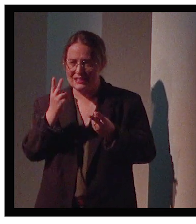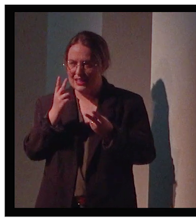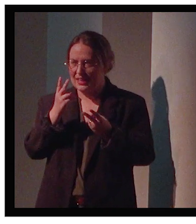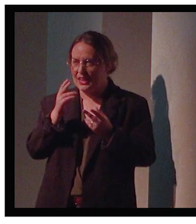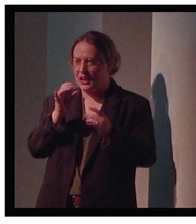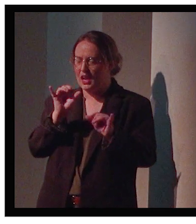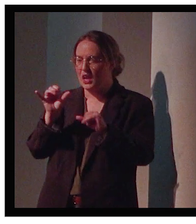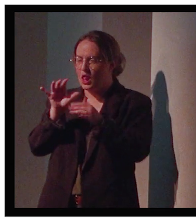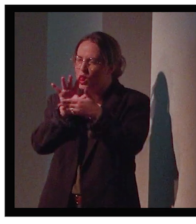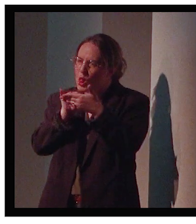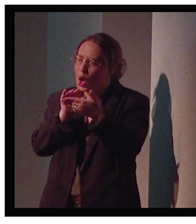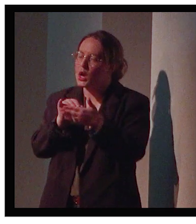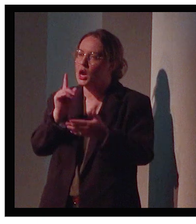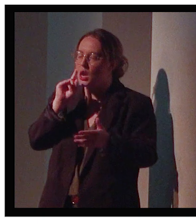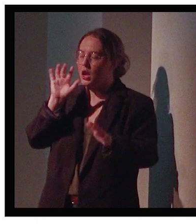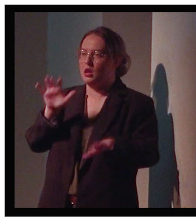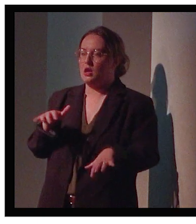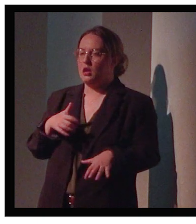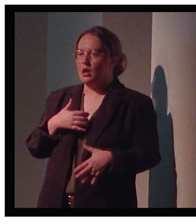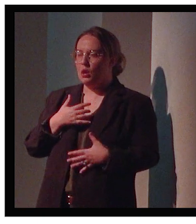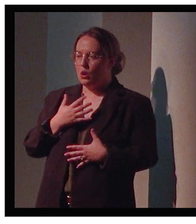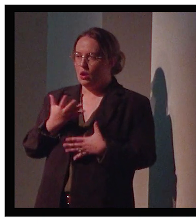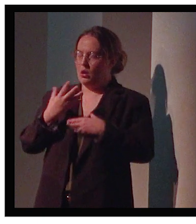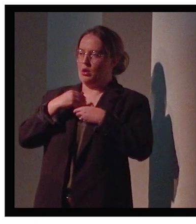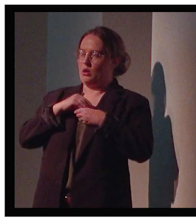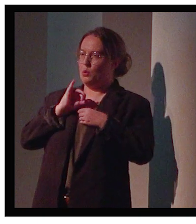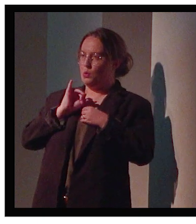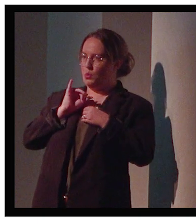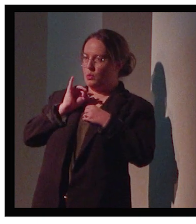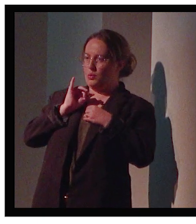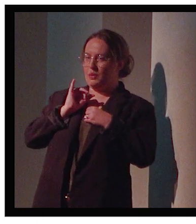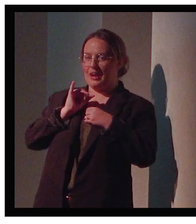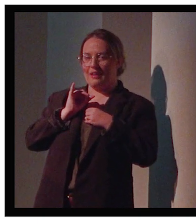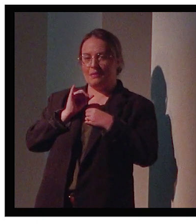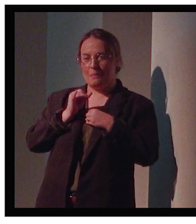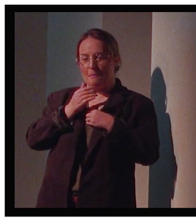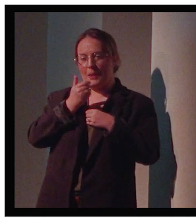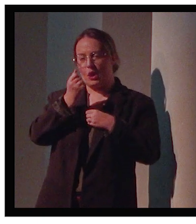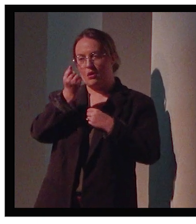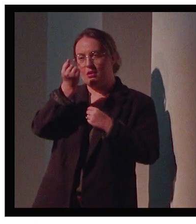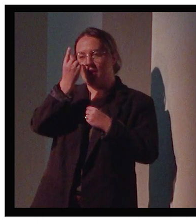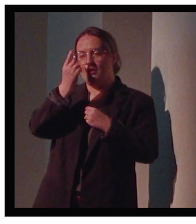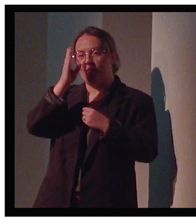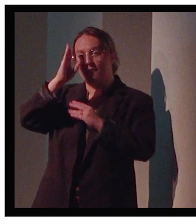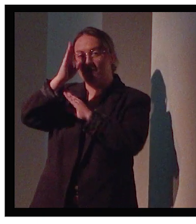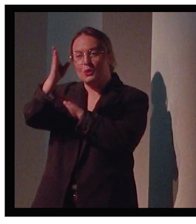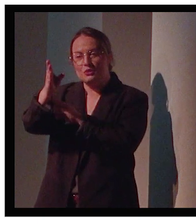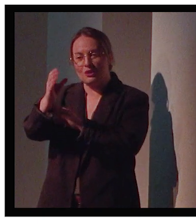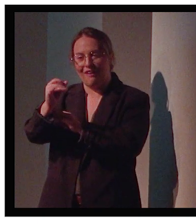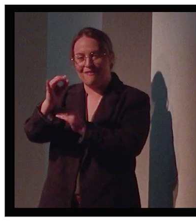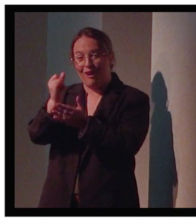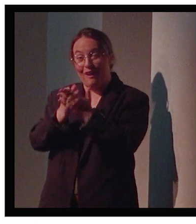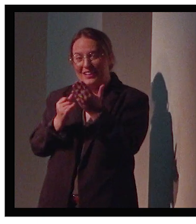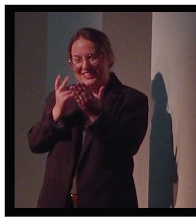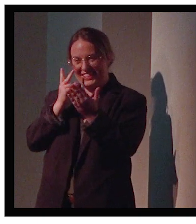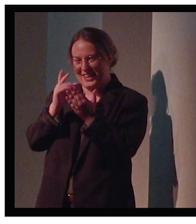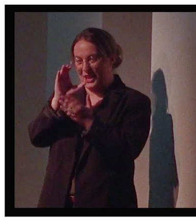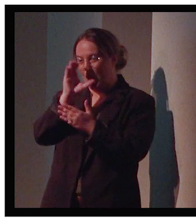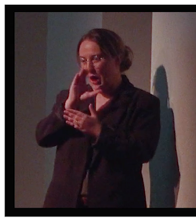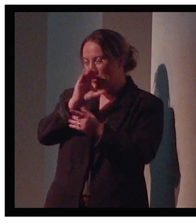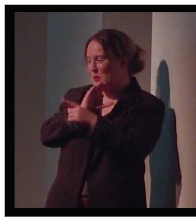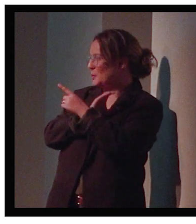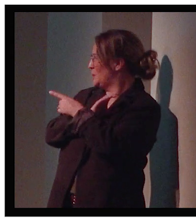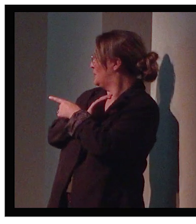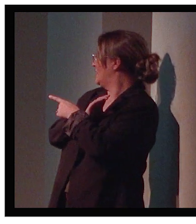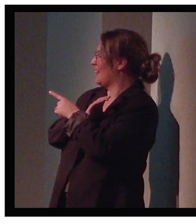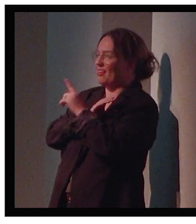and to be astonished, and in many cases, get a glimpse of the future of art. In these cartoons, the one on the left,